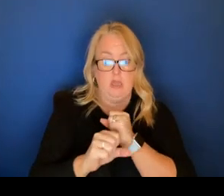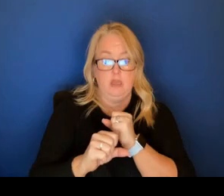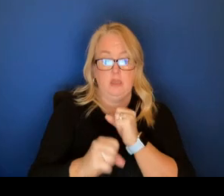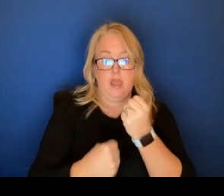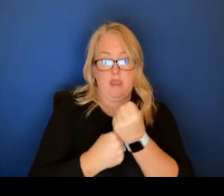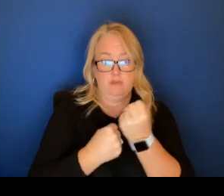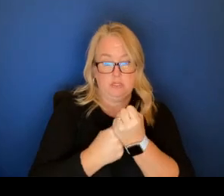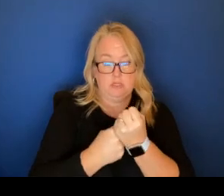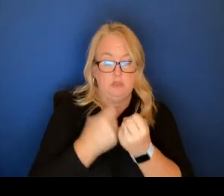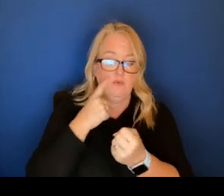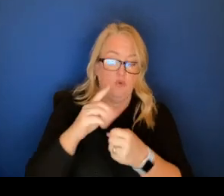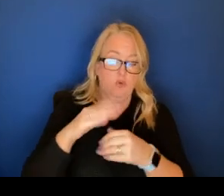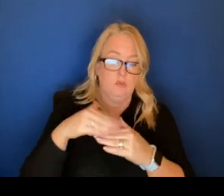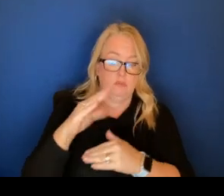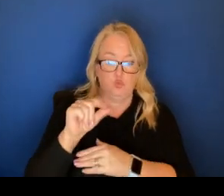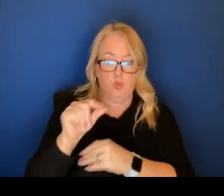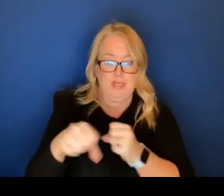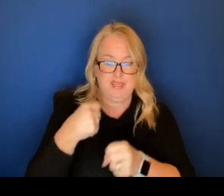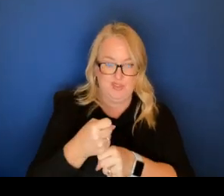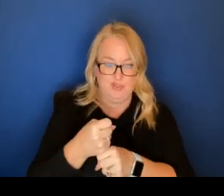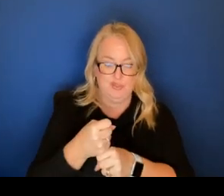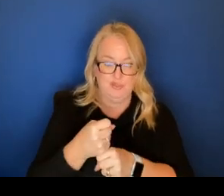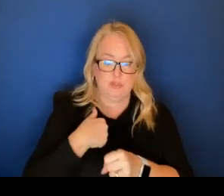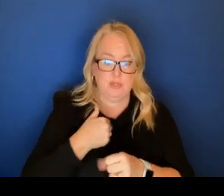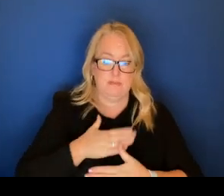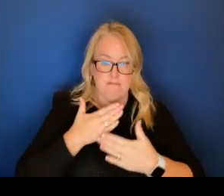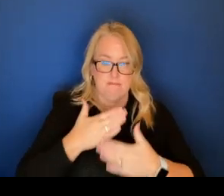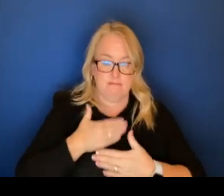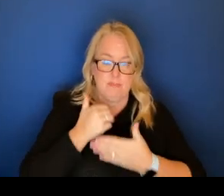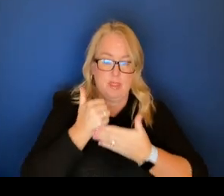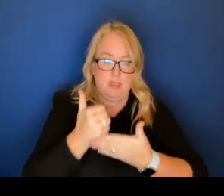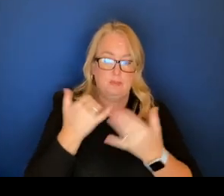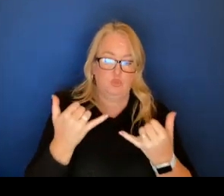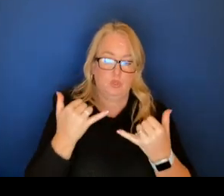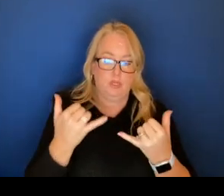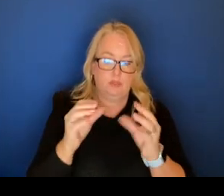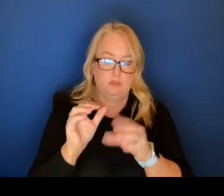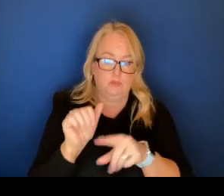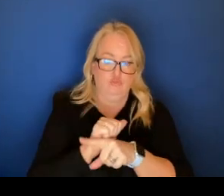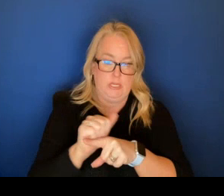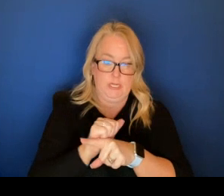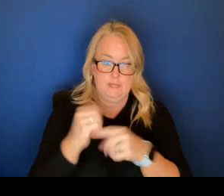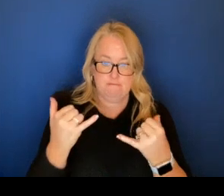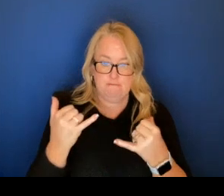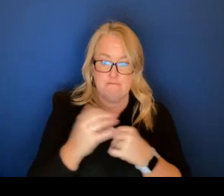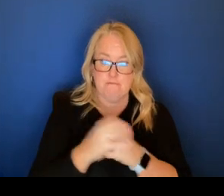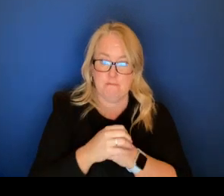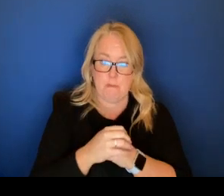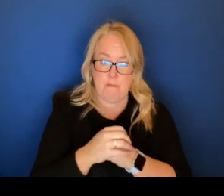advocacy for over 20 years, and I'm pleased to assist with today's training.